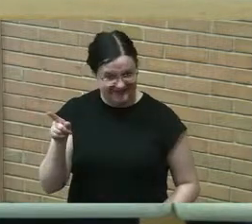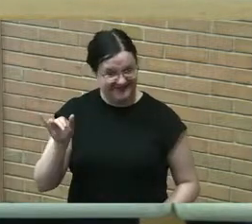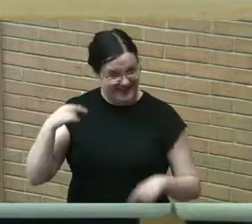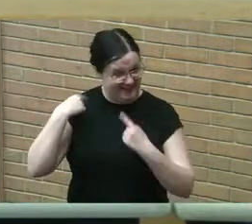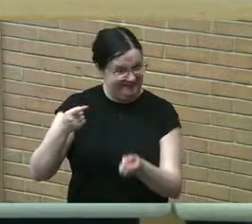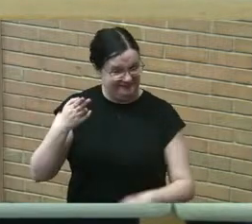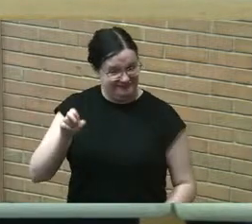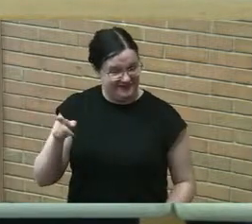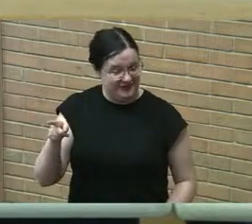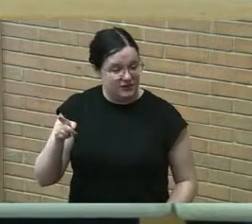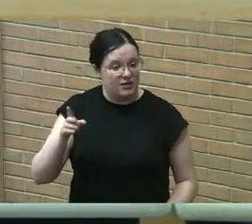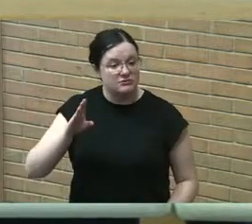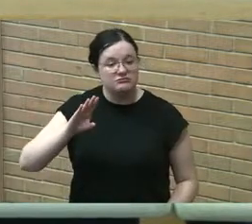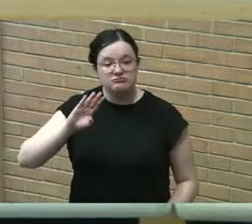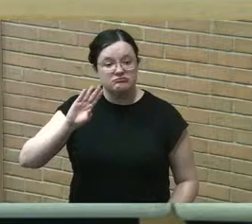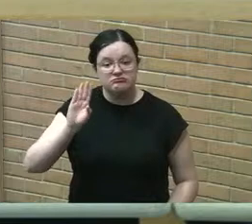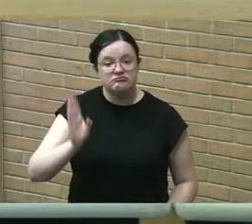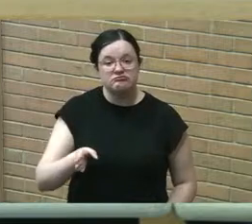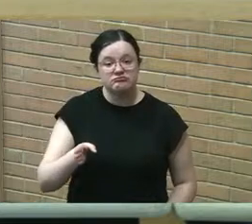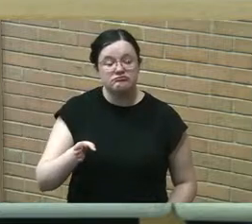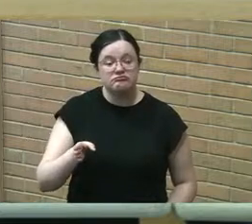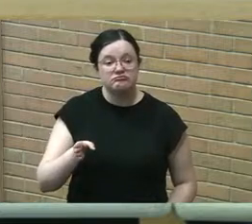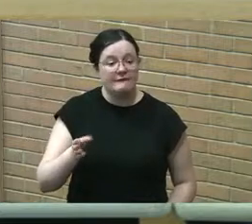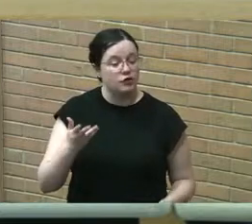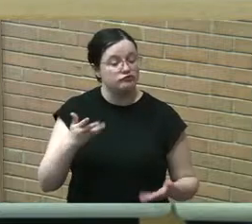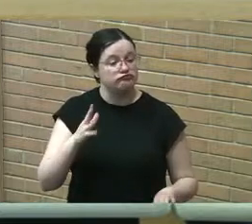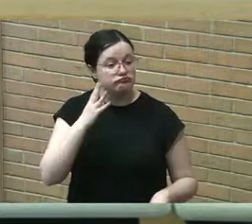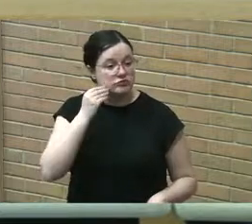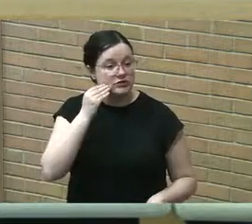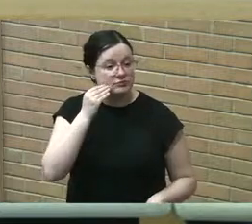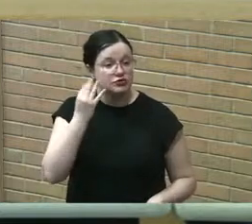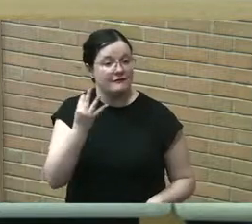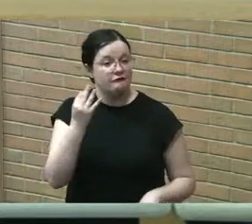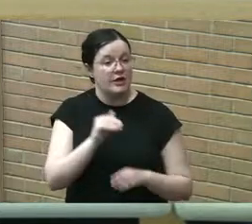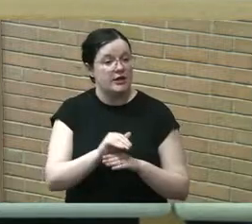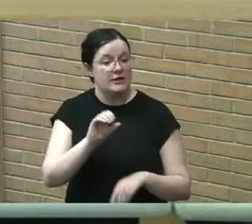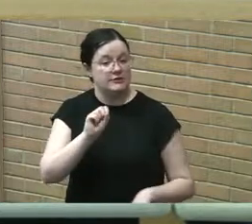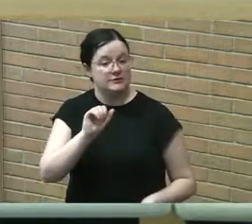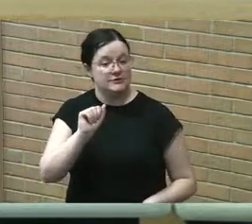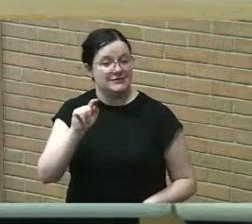had Friday night Sabbath dinner in a Jewish home.